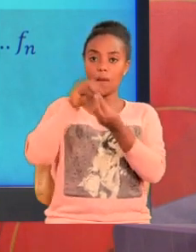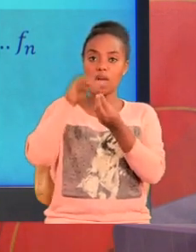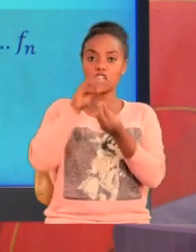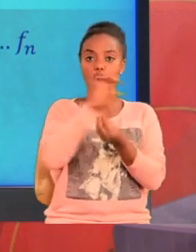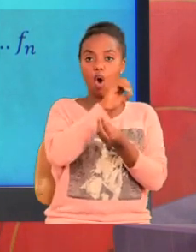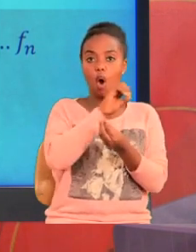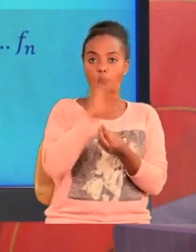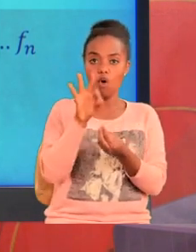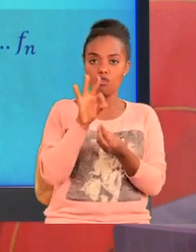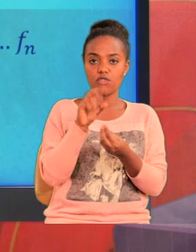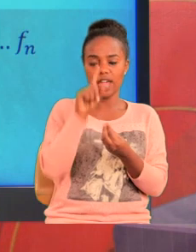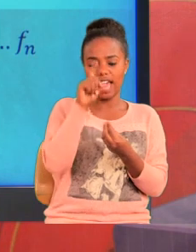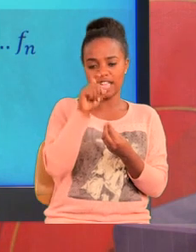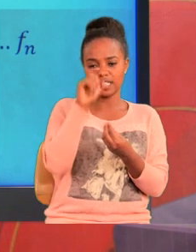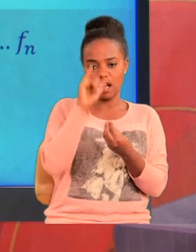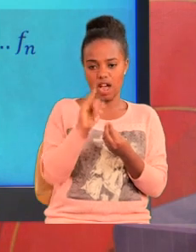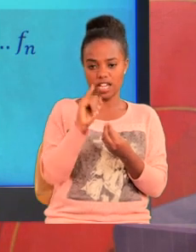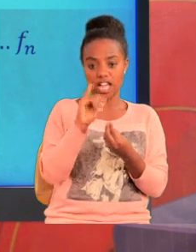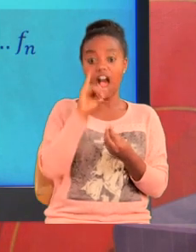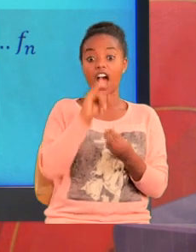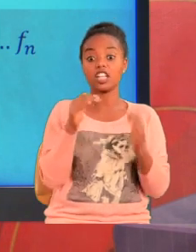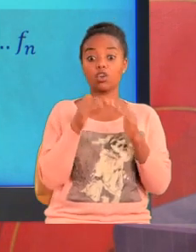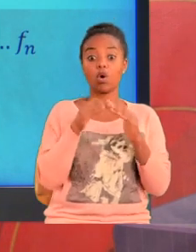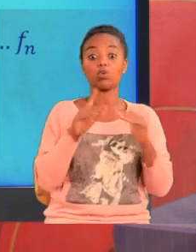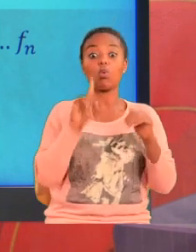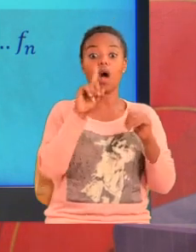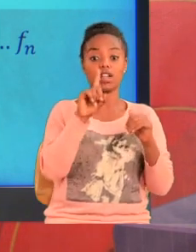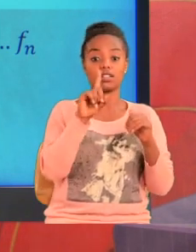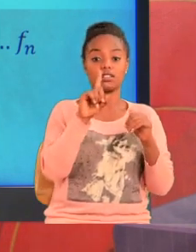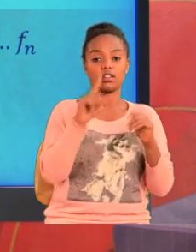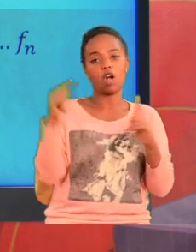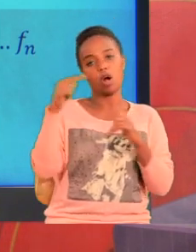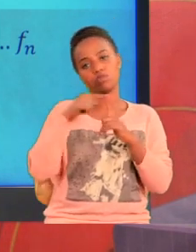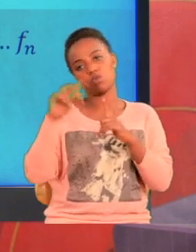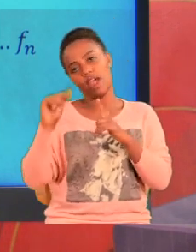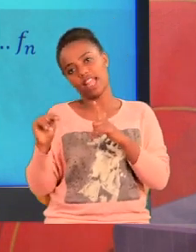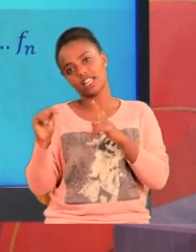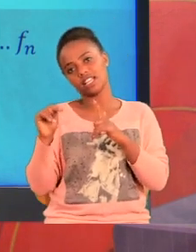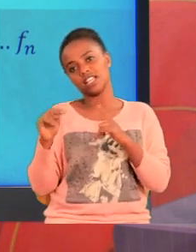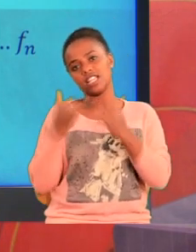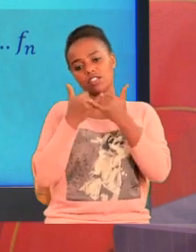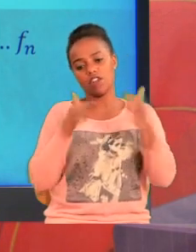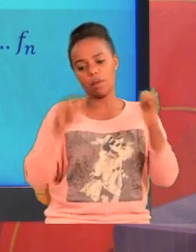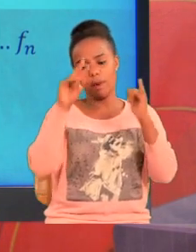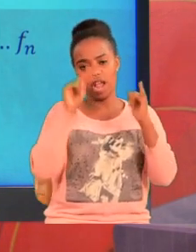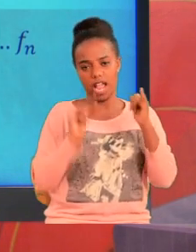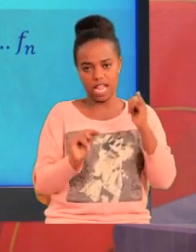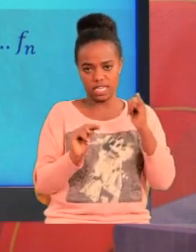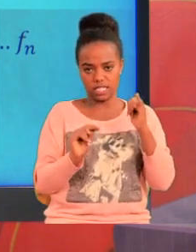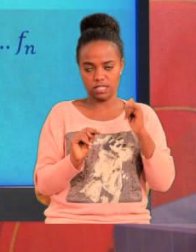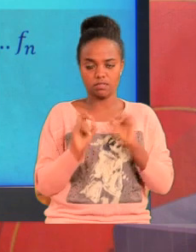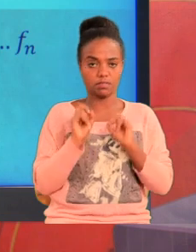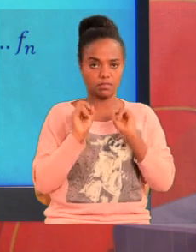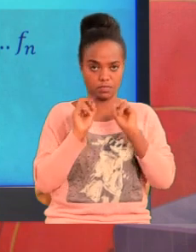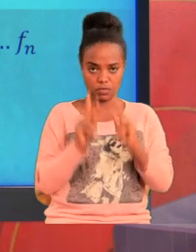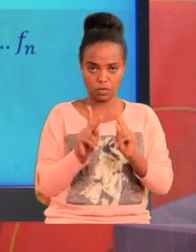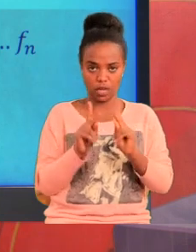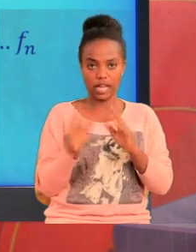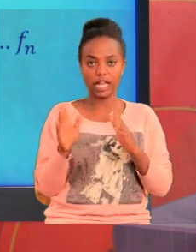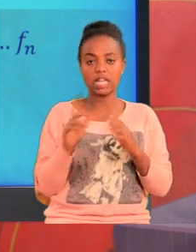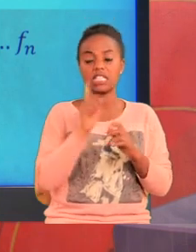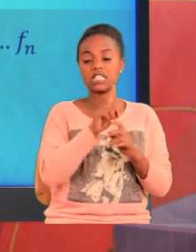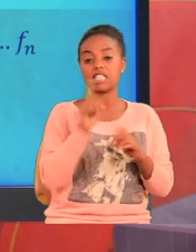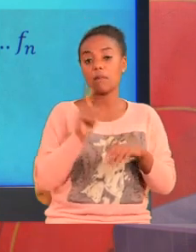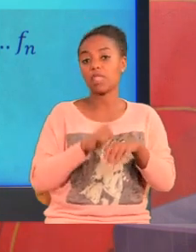of xi's, where I start from 1 up to n, divided by n. Okay,